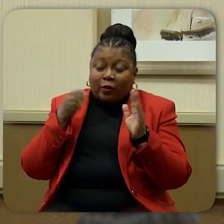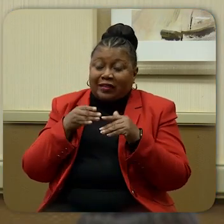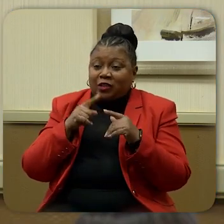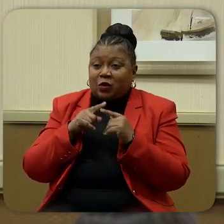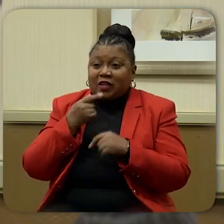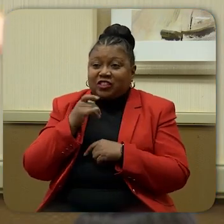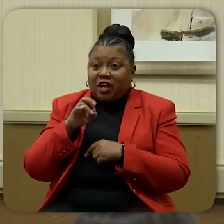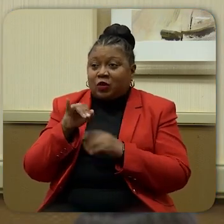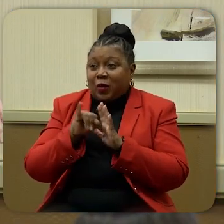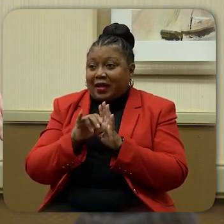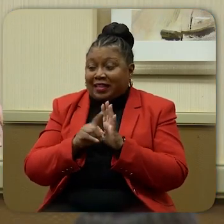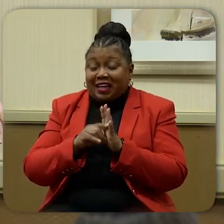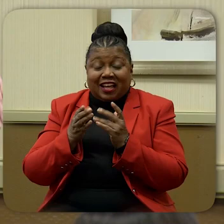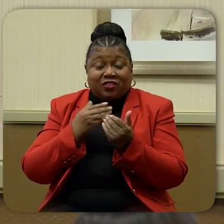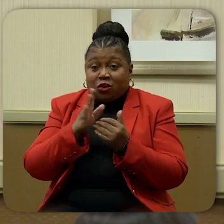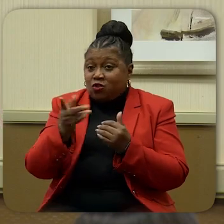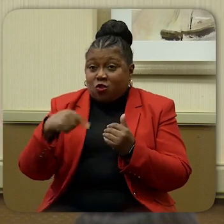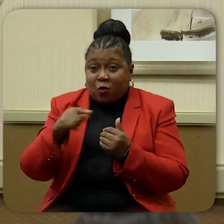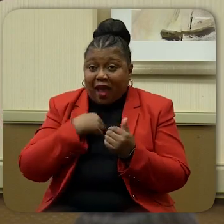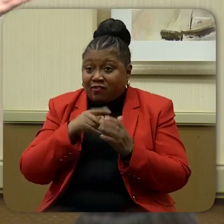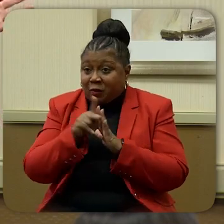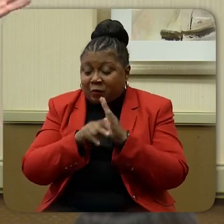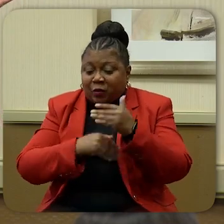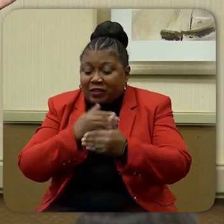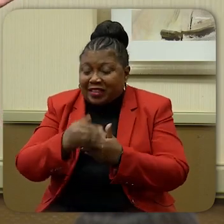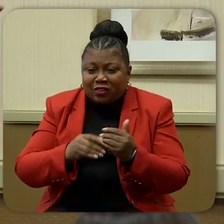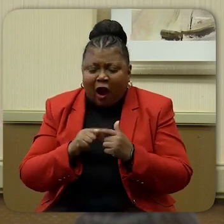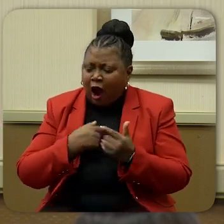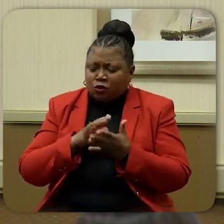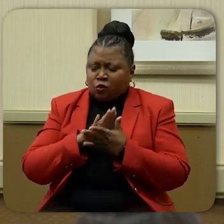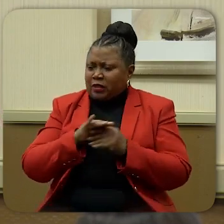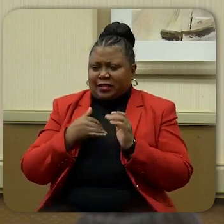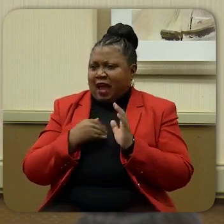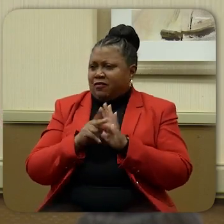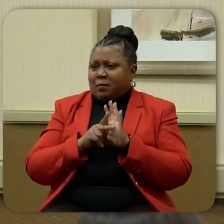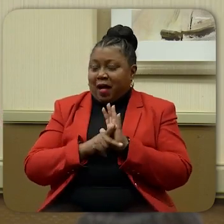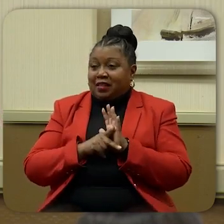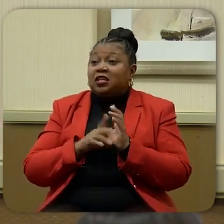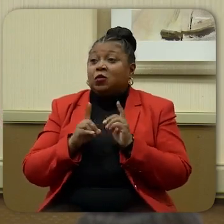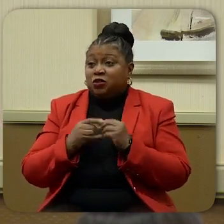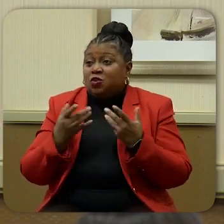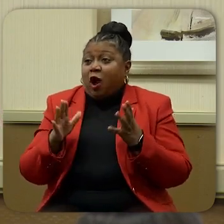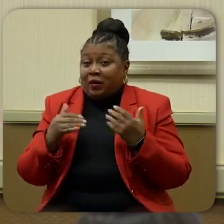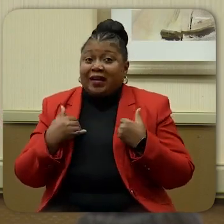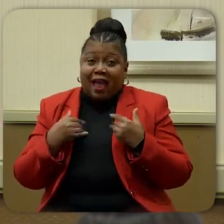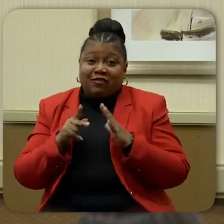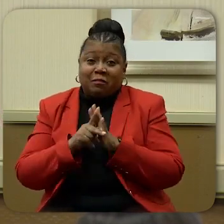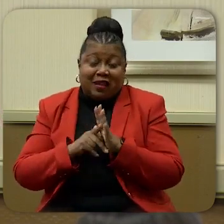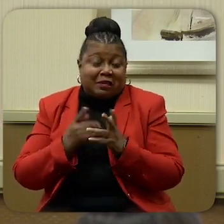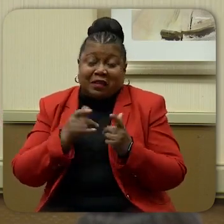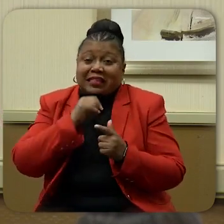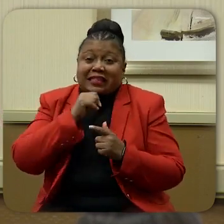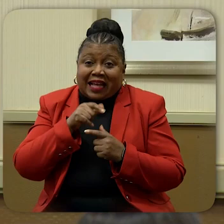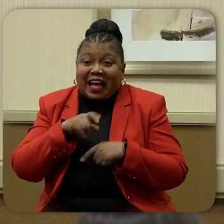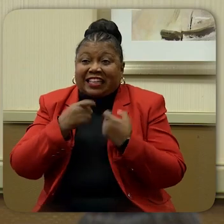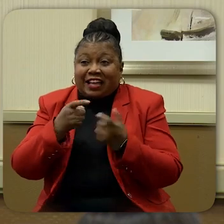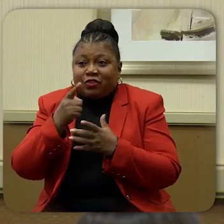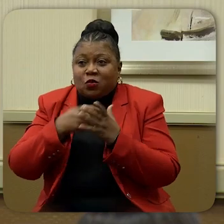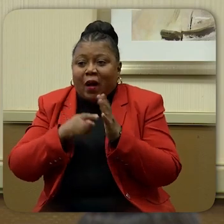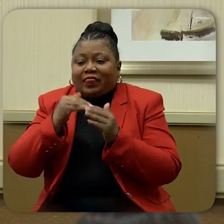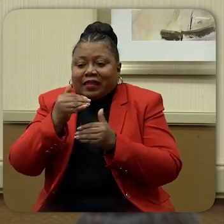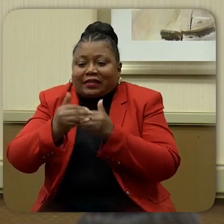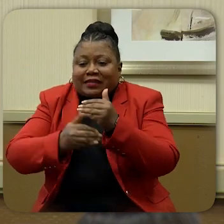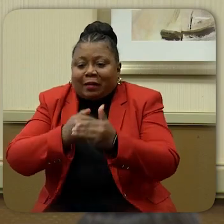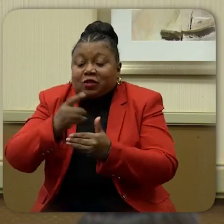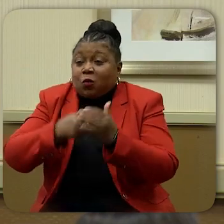So even if you don't have a procedure, or people might say, our school doesn't have a policy. Well, you do already have a policy. It might just not give you like the